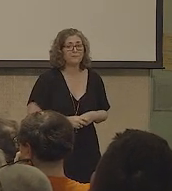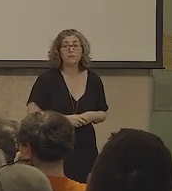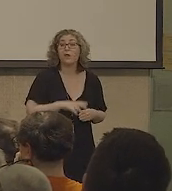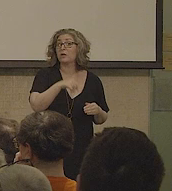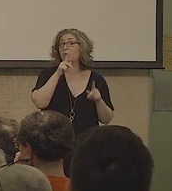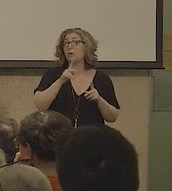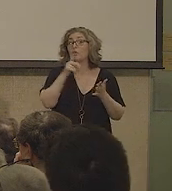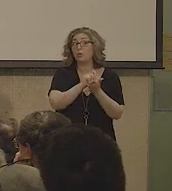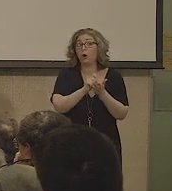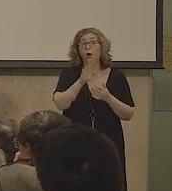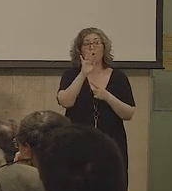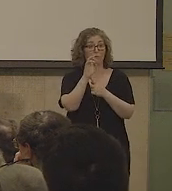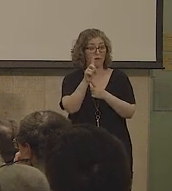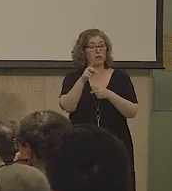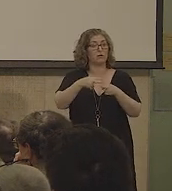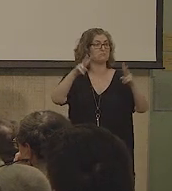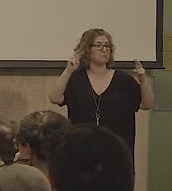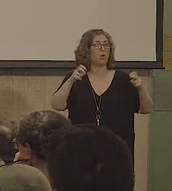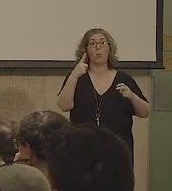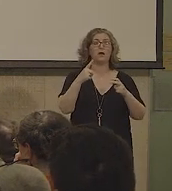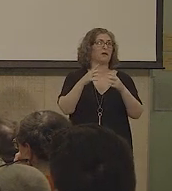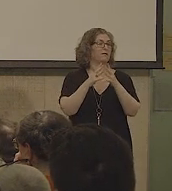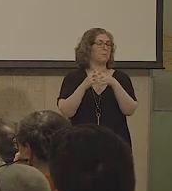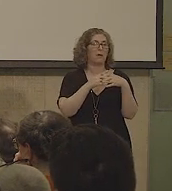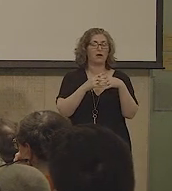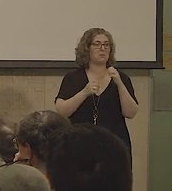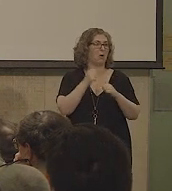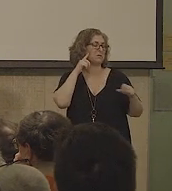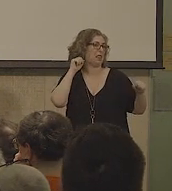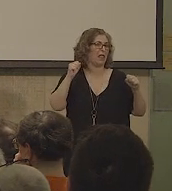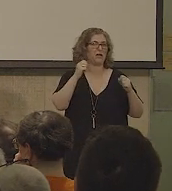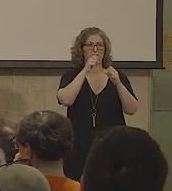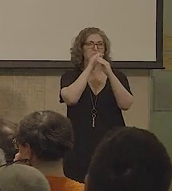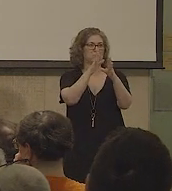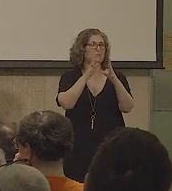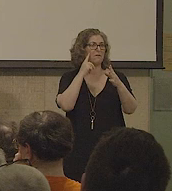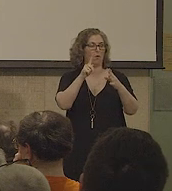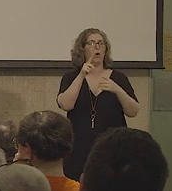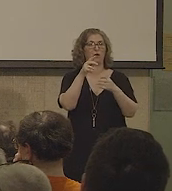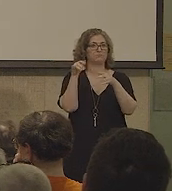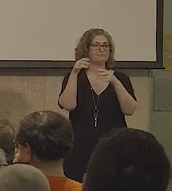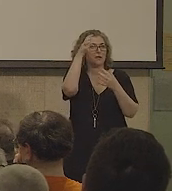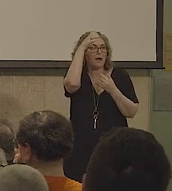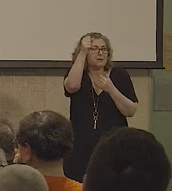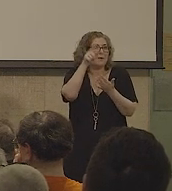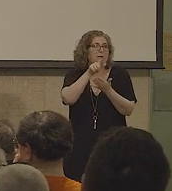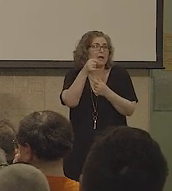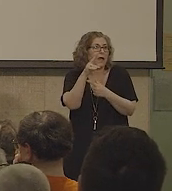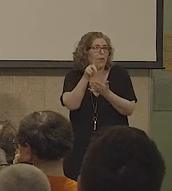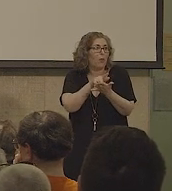reporter wrote that Fred is considered, quote, "one of the nation's loudest voices for common sense gun laws," and Fred has racked up